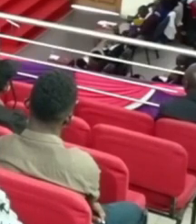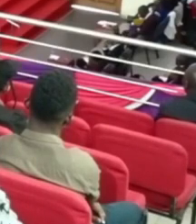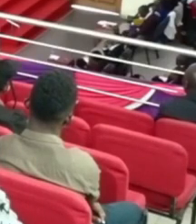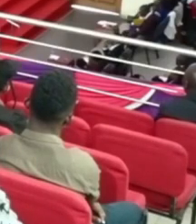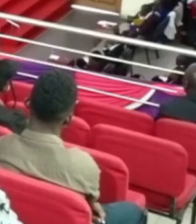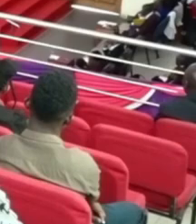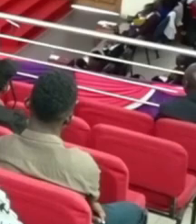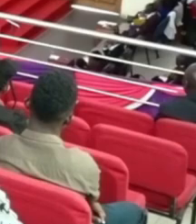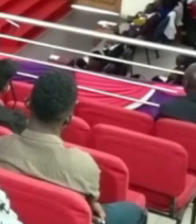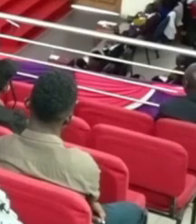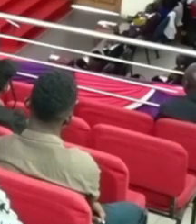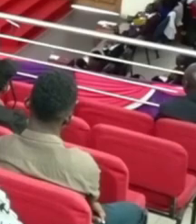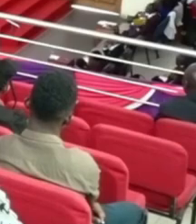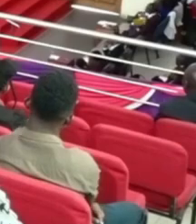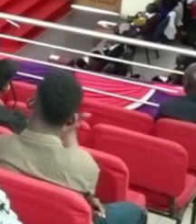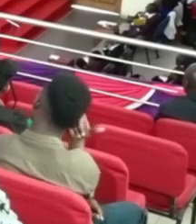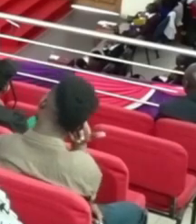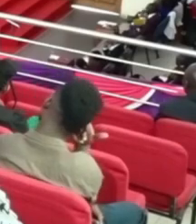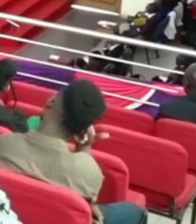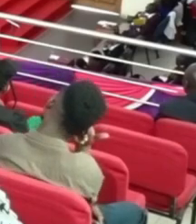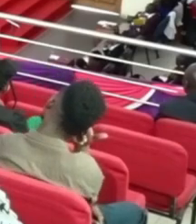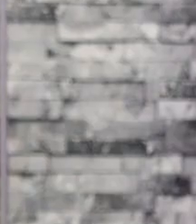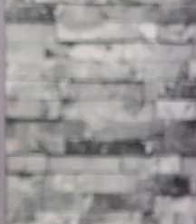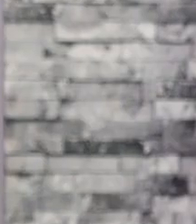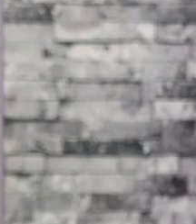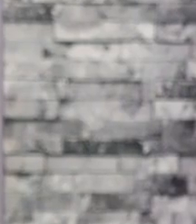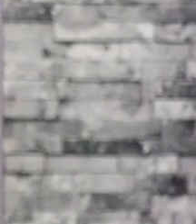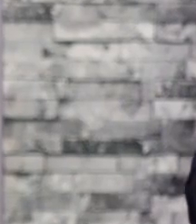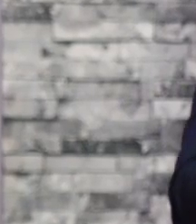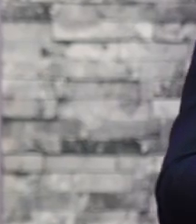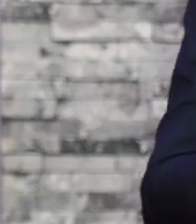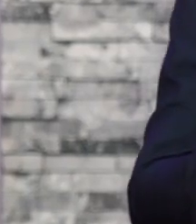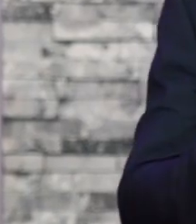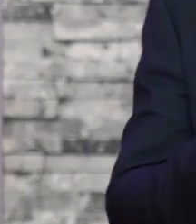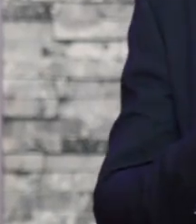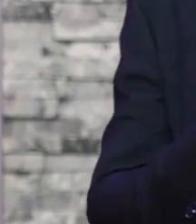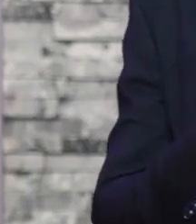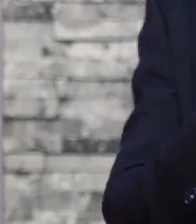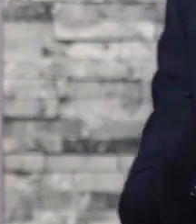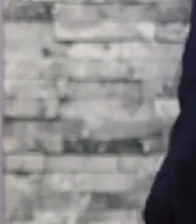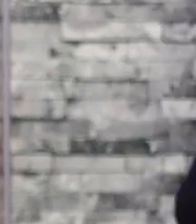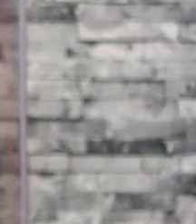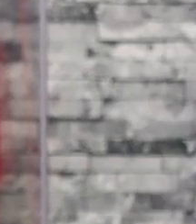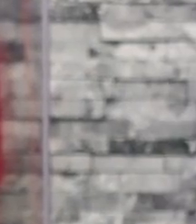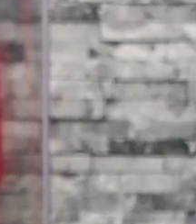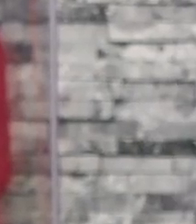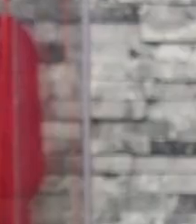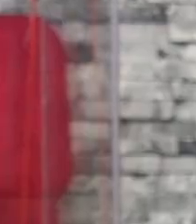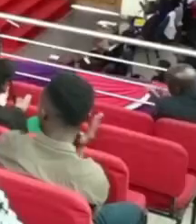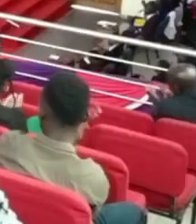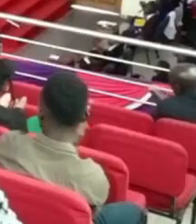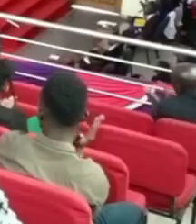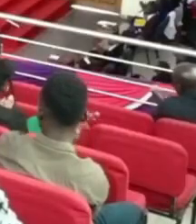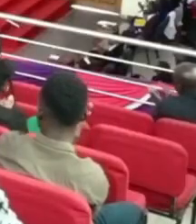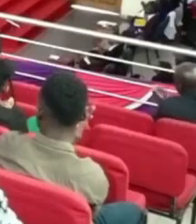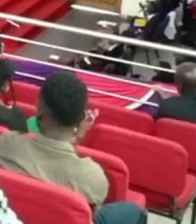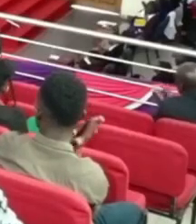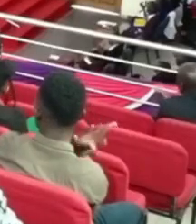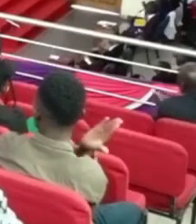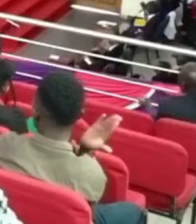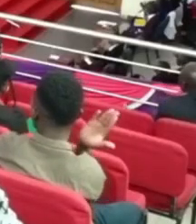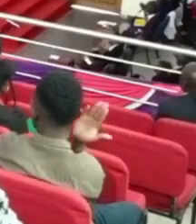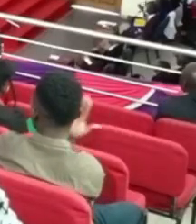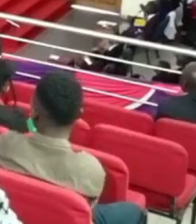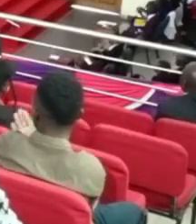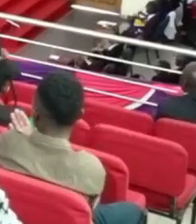refu fupi, the girl is sponsored 4 years. Yule msichana anaweza kudhaminiwa miaka 4. And they said,